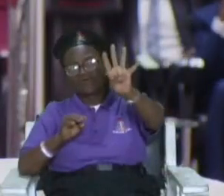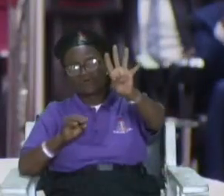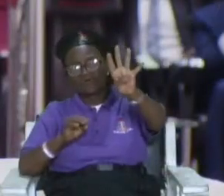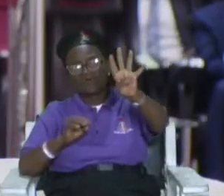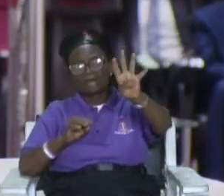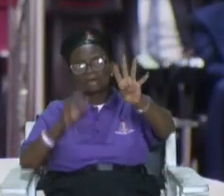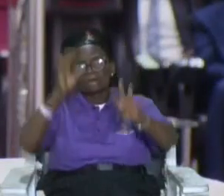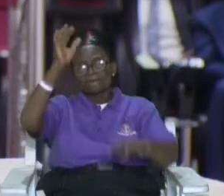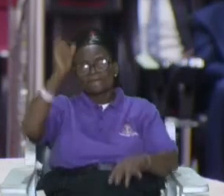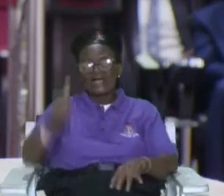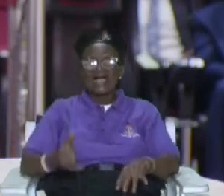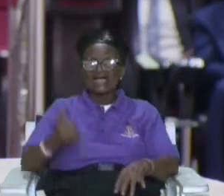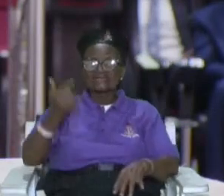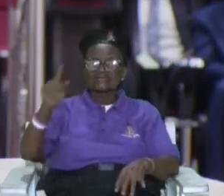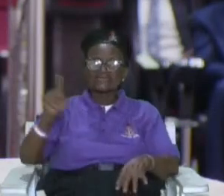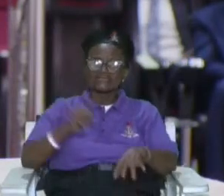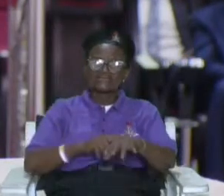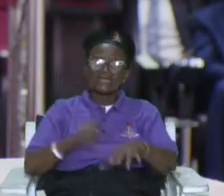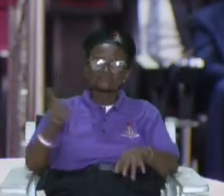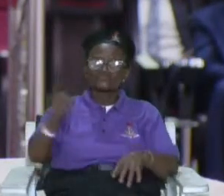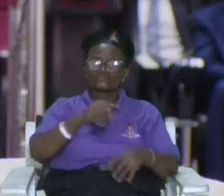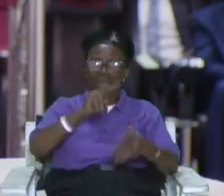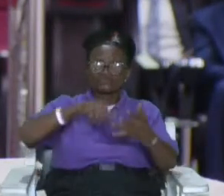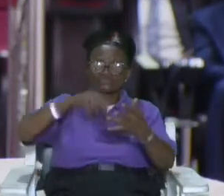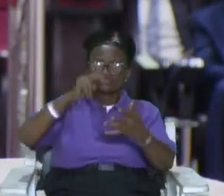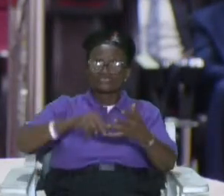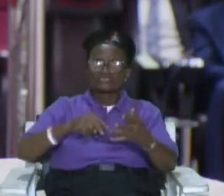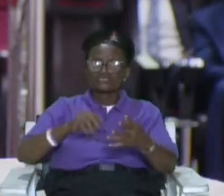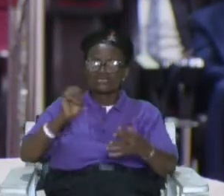By the time you read Exodus chapter 15,